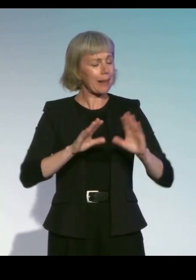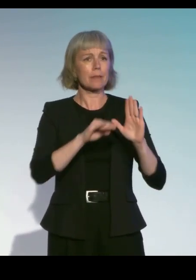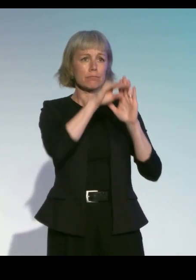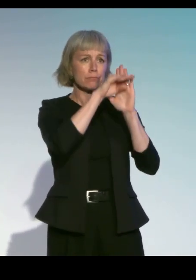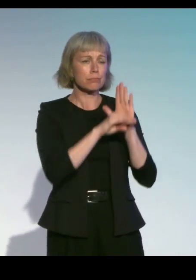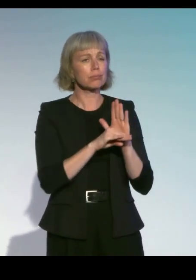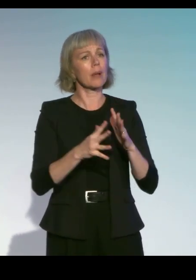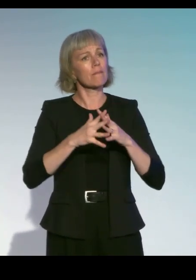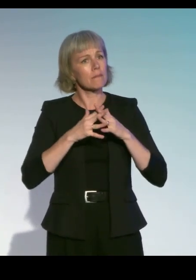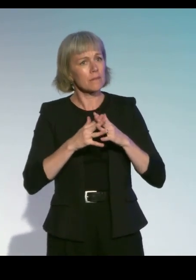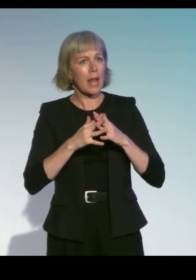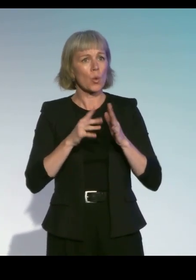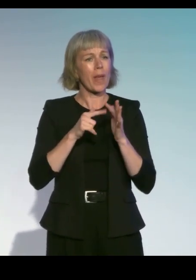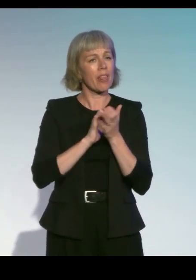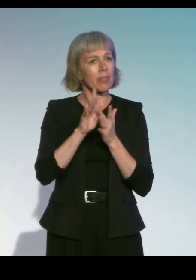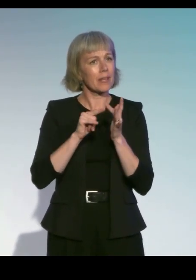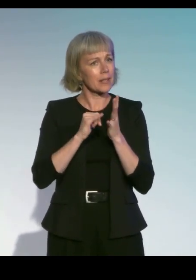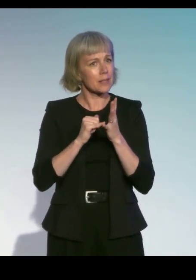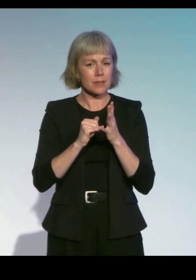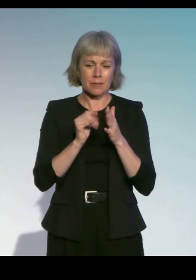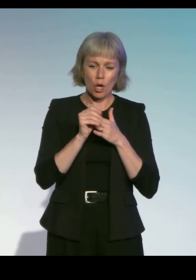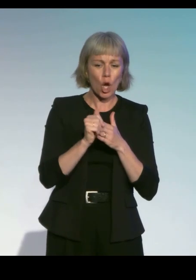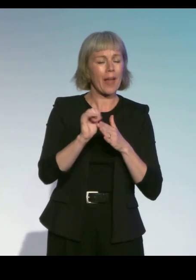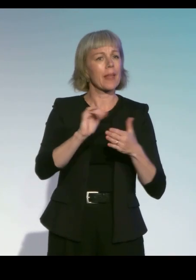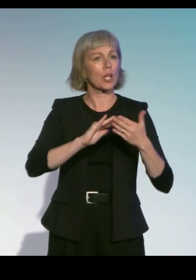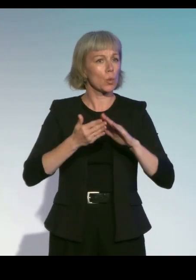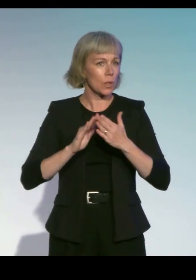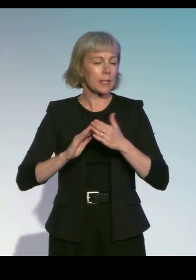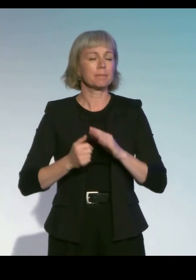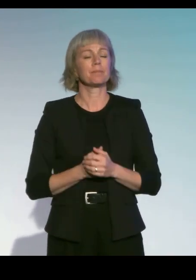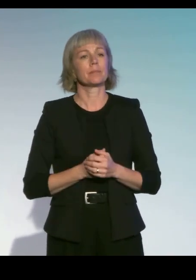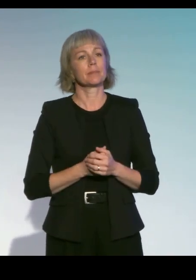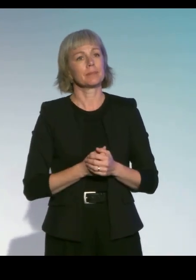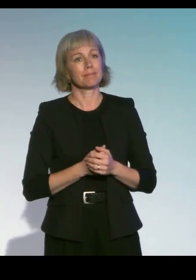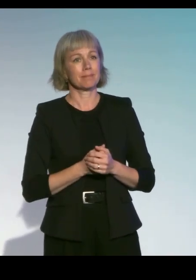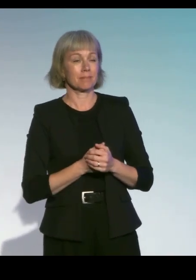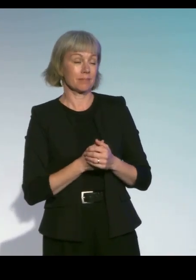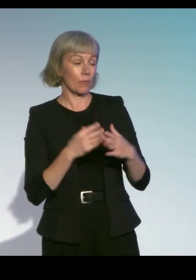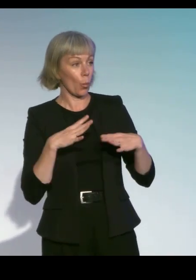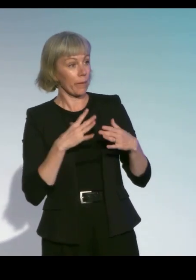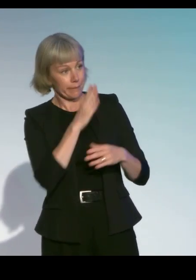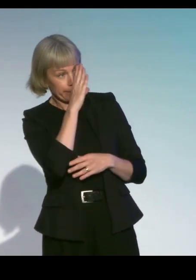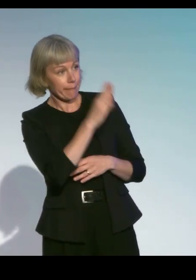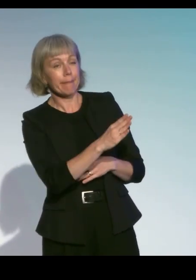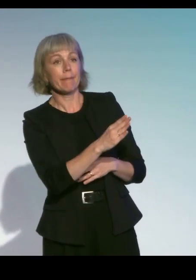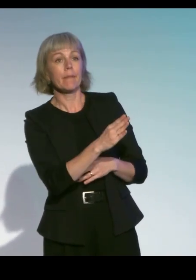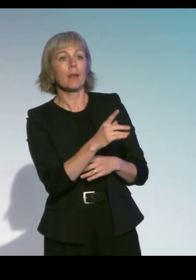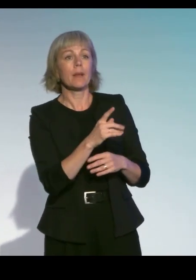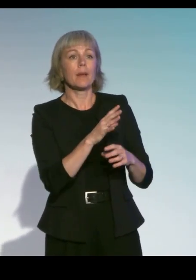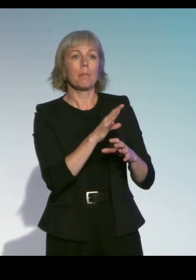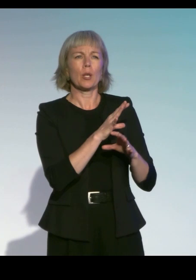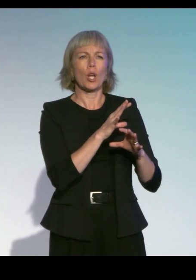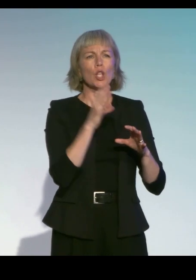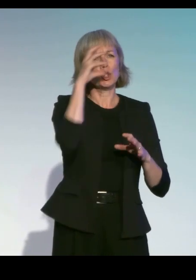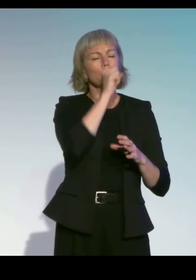and ethics that guide their community standards. Say on your face value that they're heteronormative community standards instead of pretending that